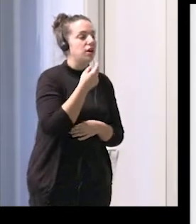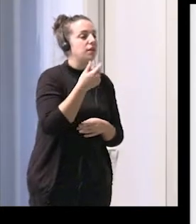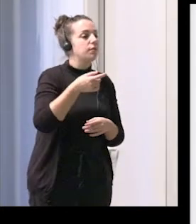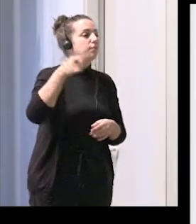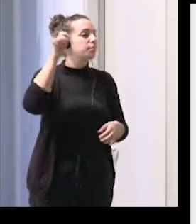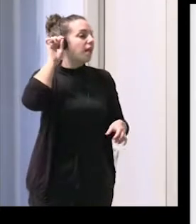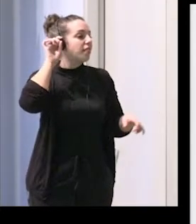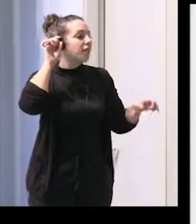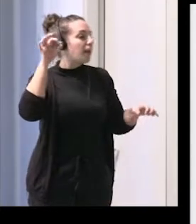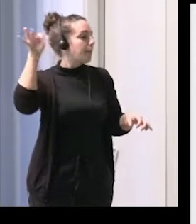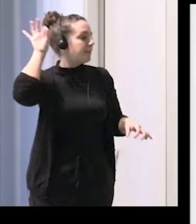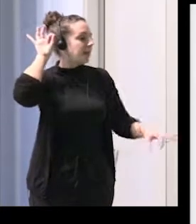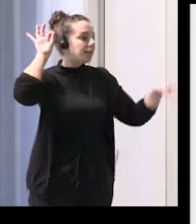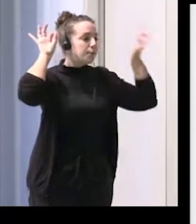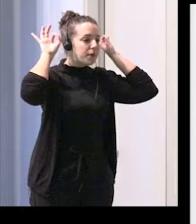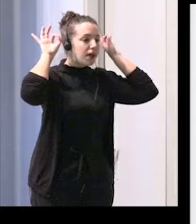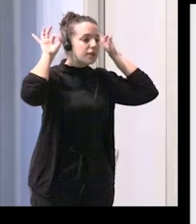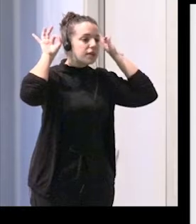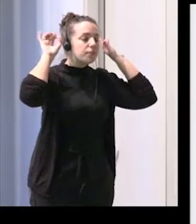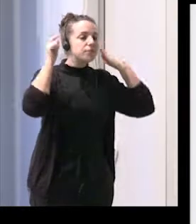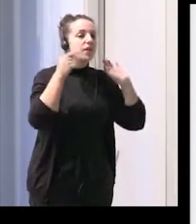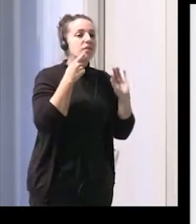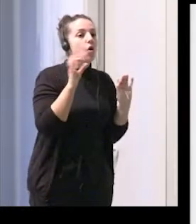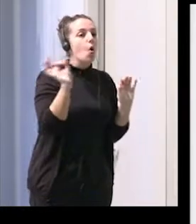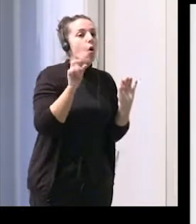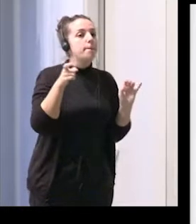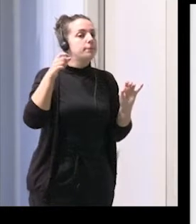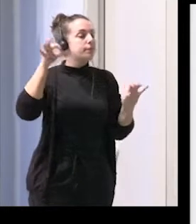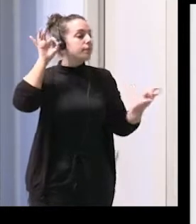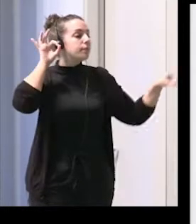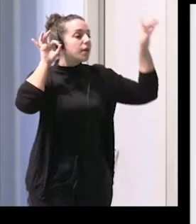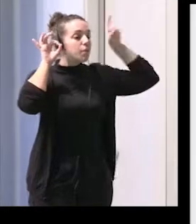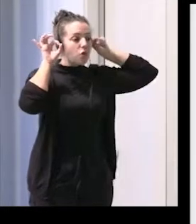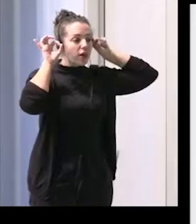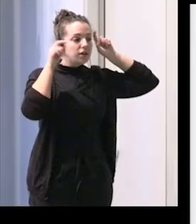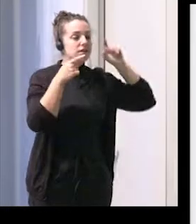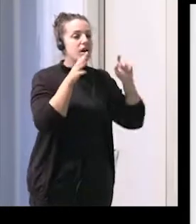bimodal users, look at the difference. There's better